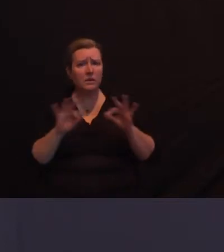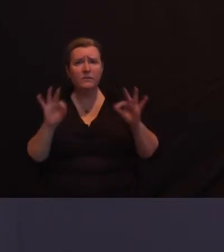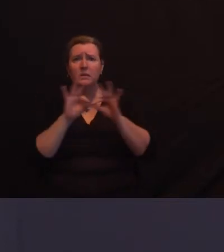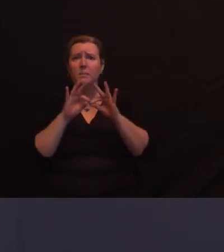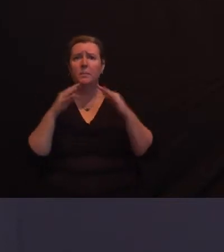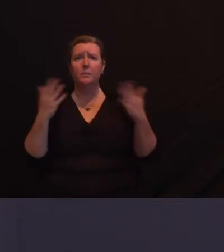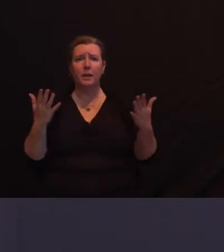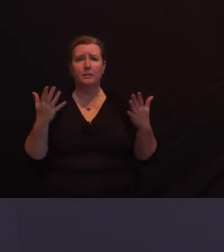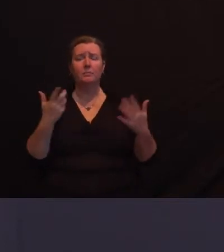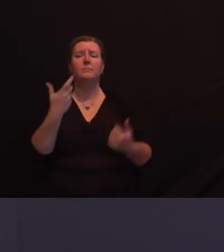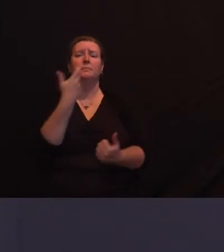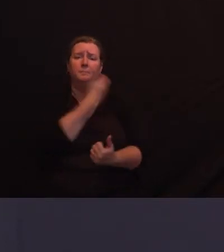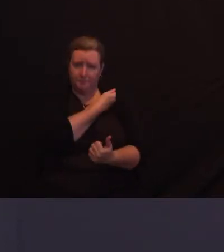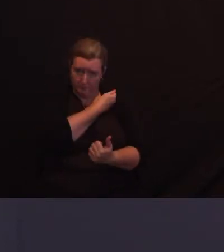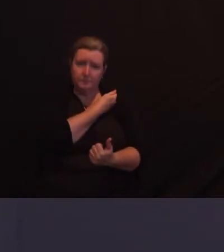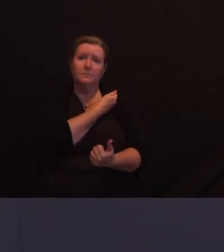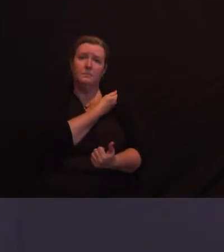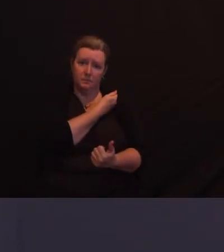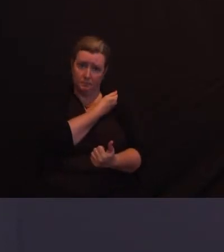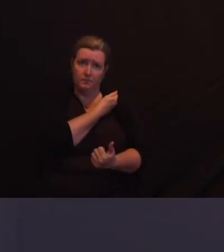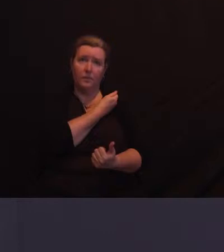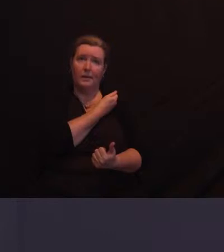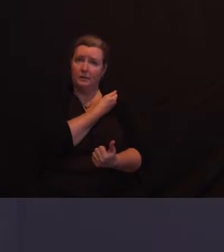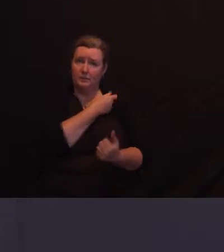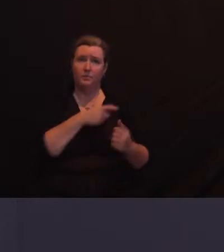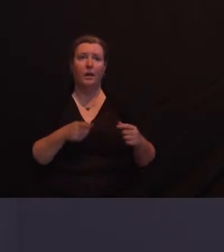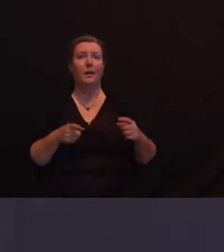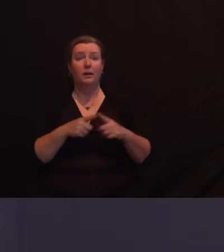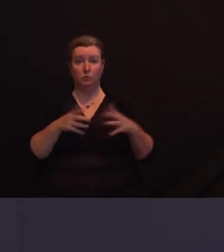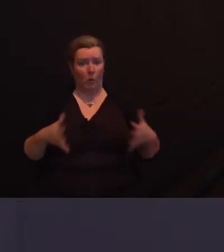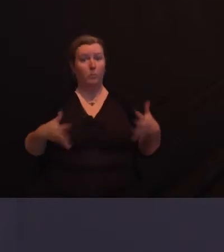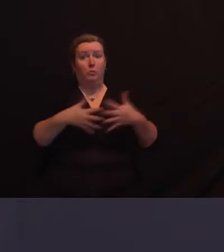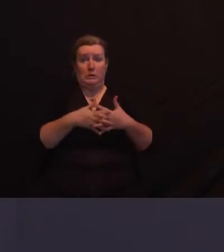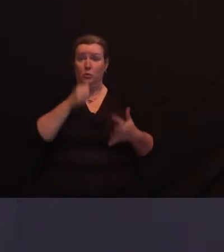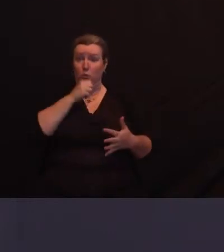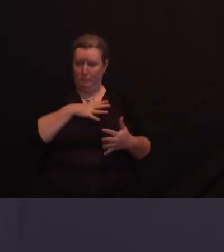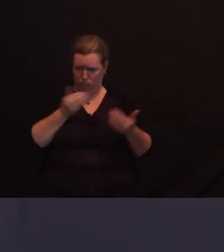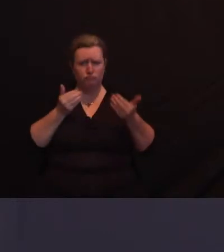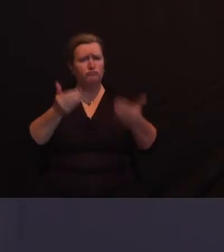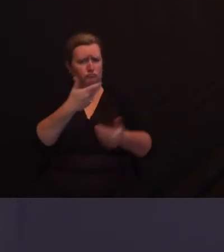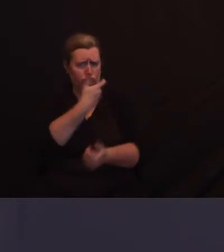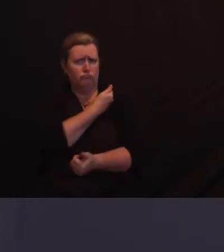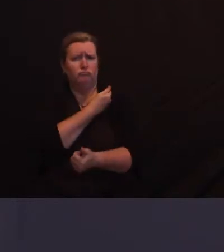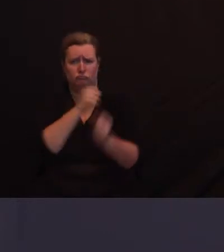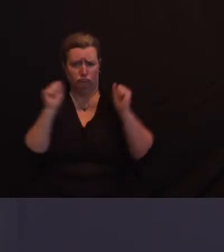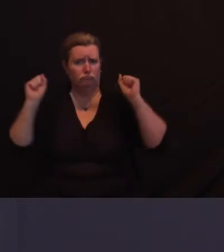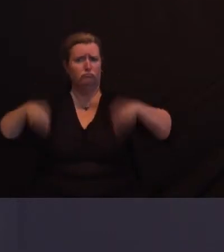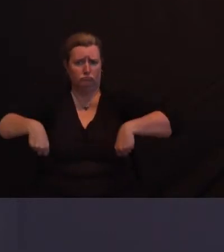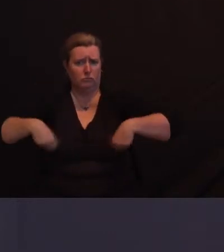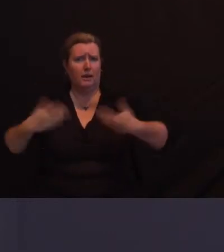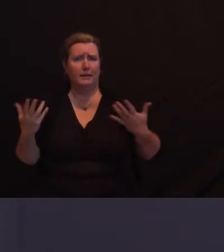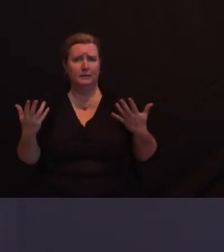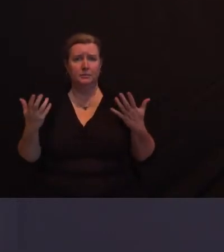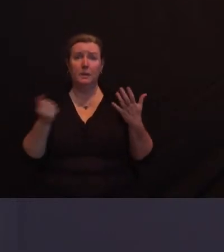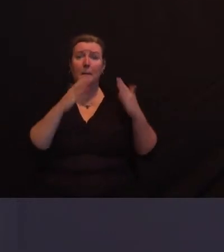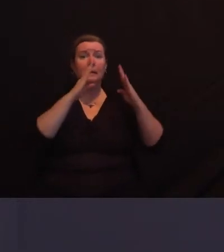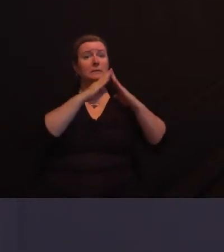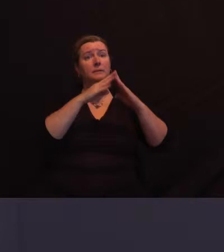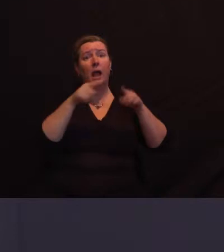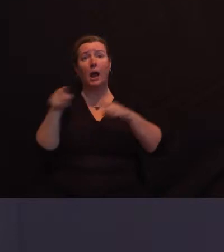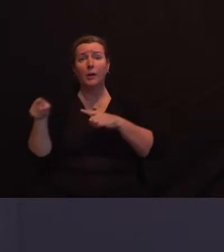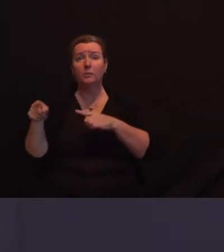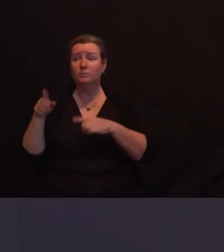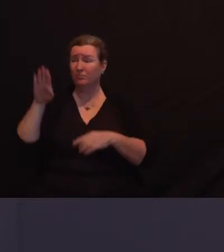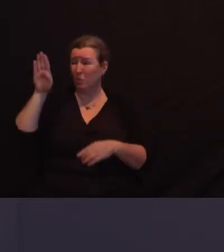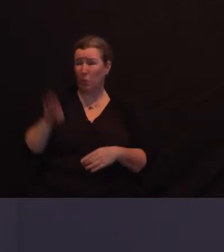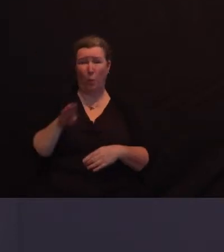vaccinated, including pregnant women, those in communities with low vaccination rates, and children between the ages of